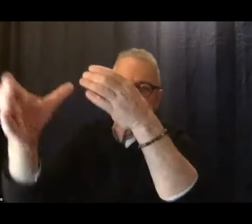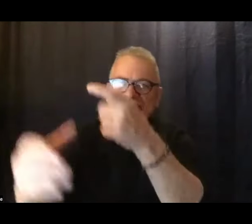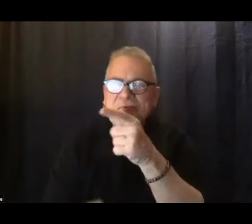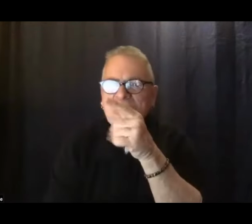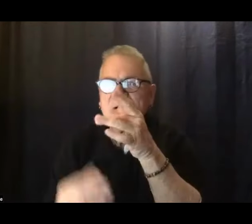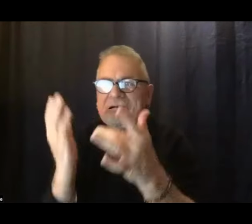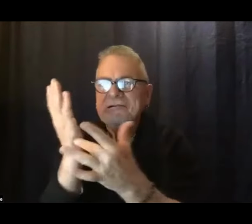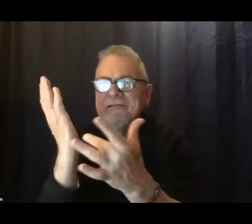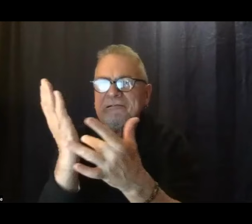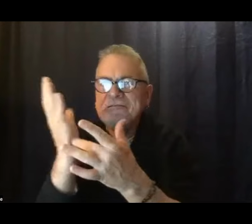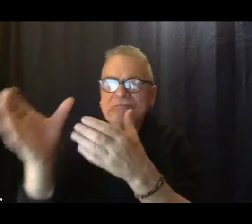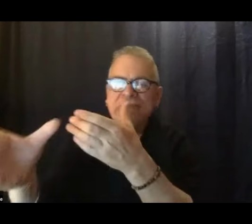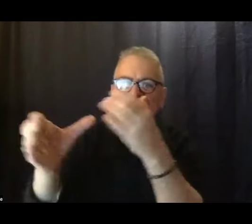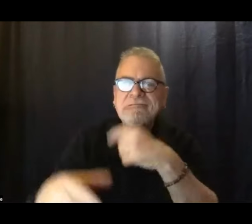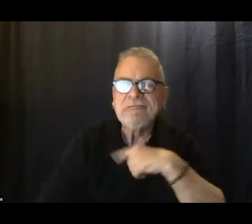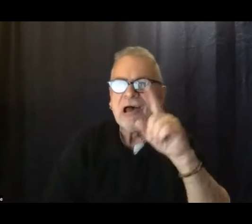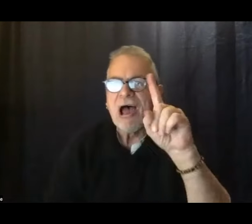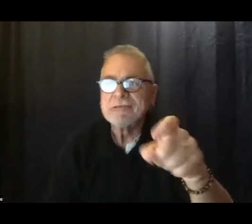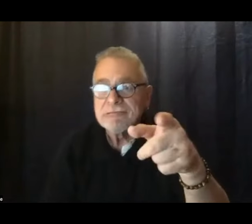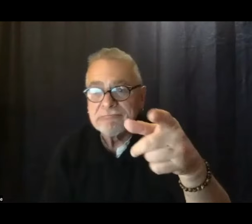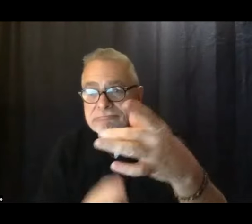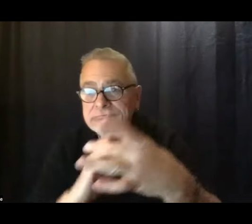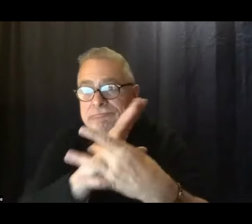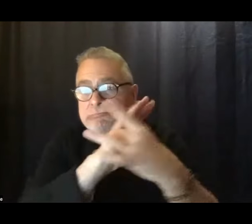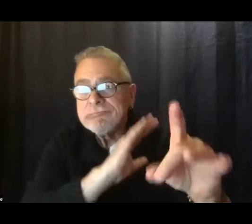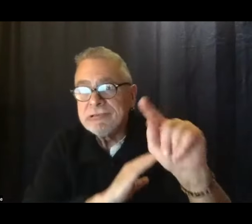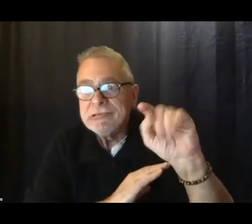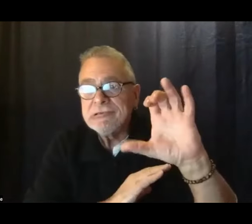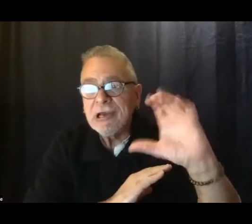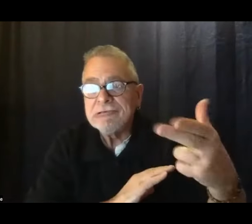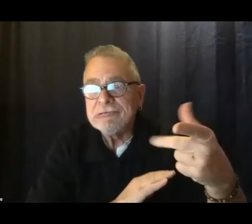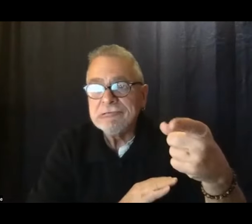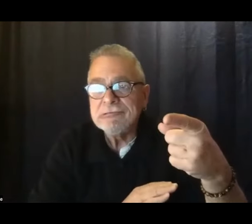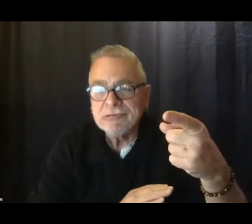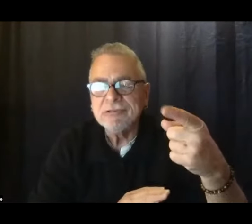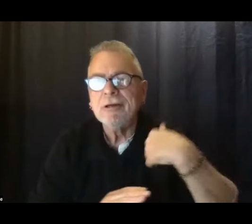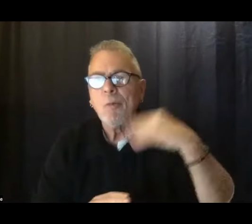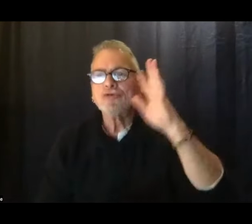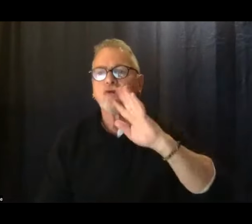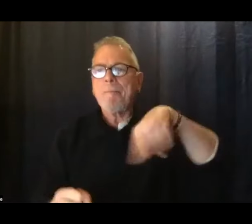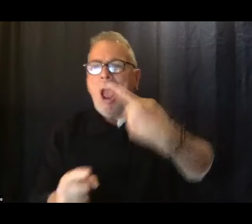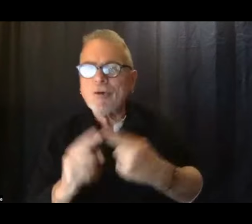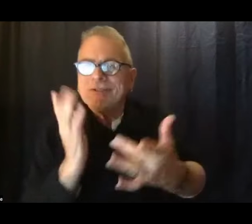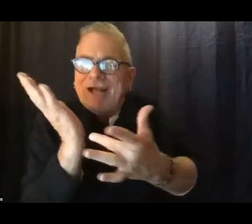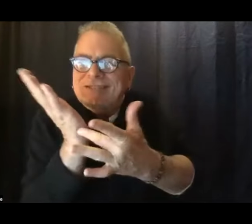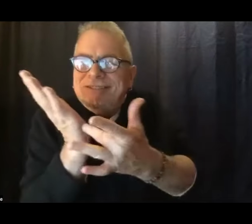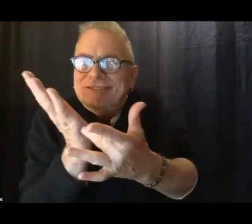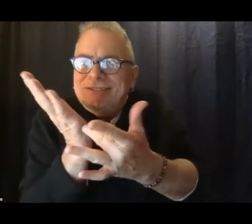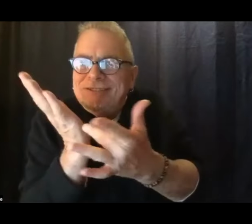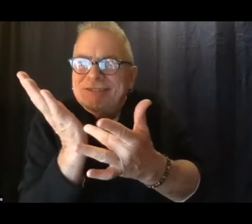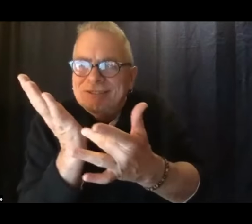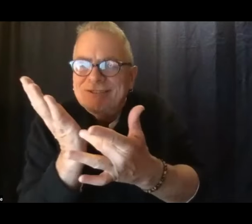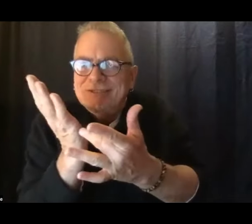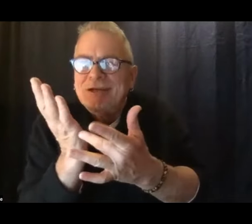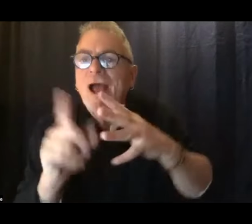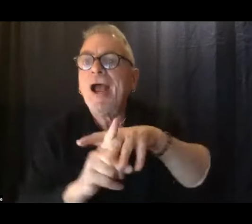to figure out which one I wanted. But I want to know a lot about it. So I'm going to ask somebody that has that tech expert knowledge.